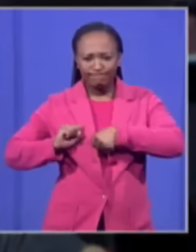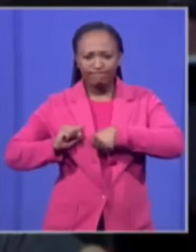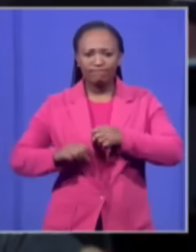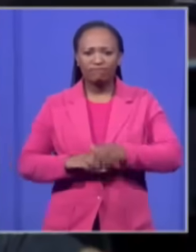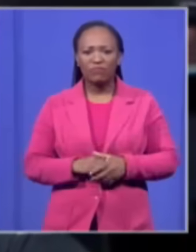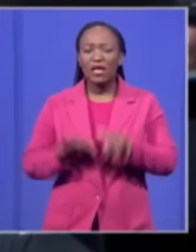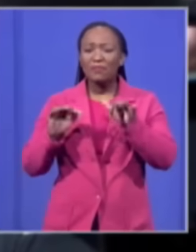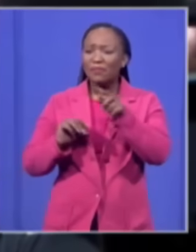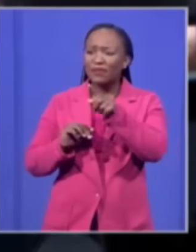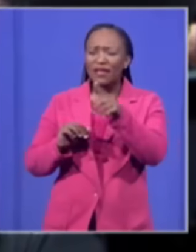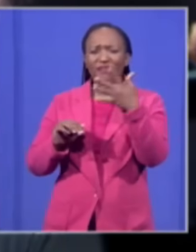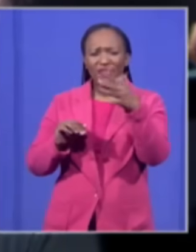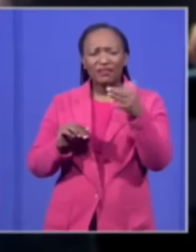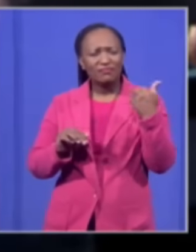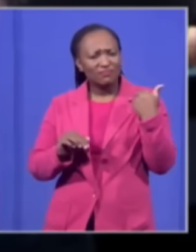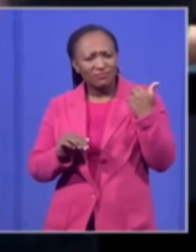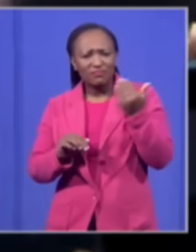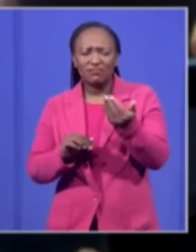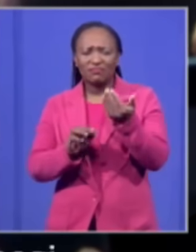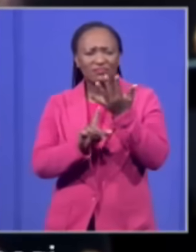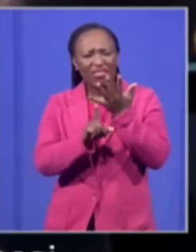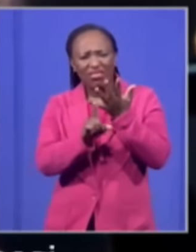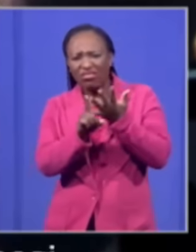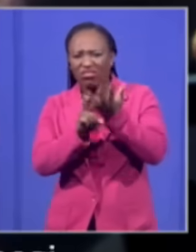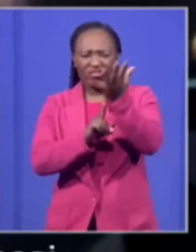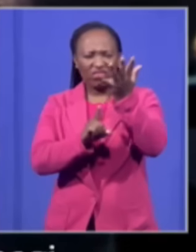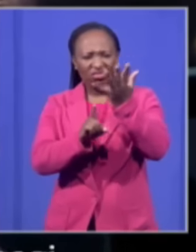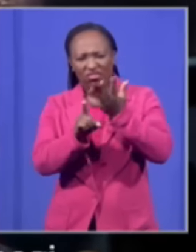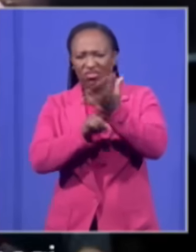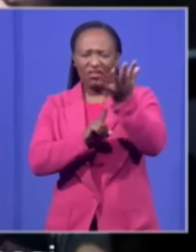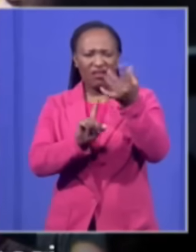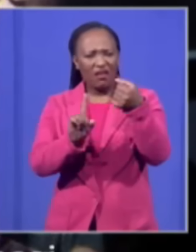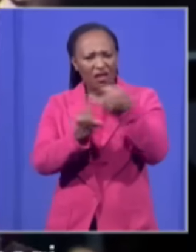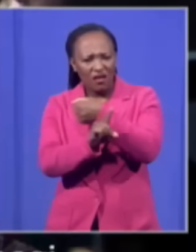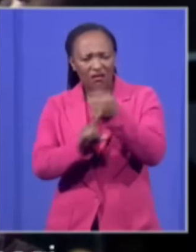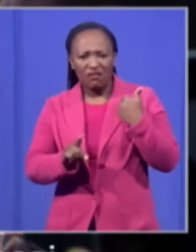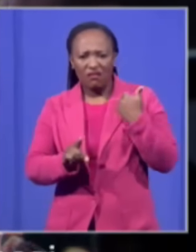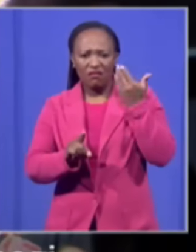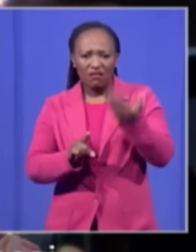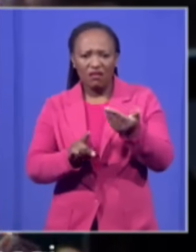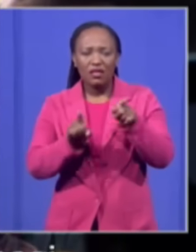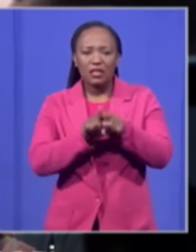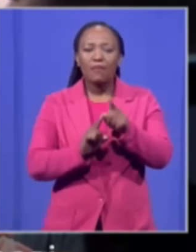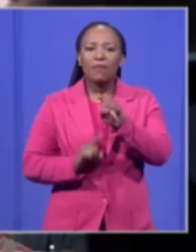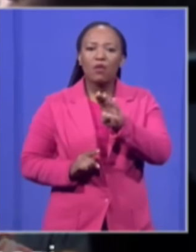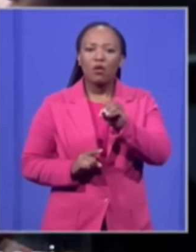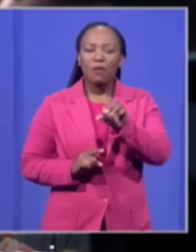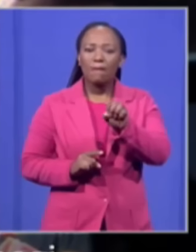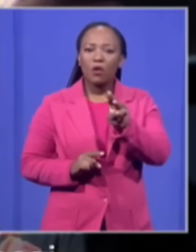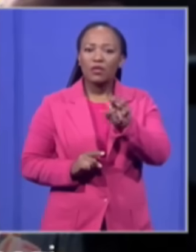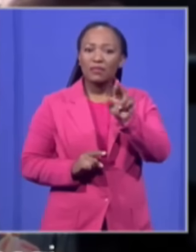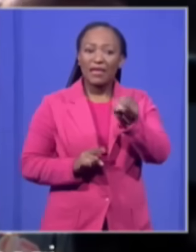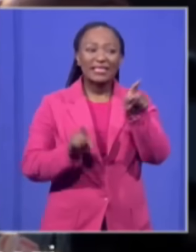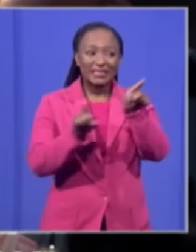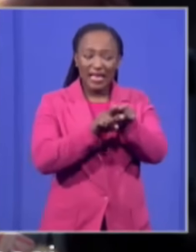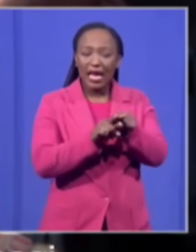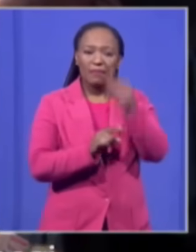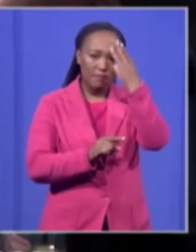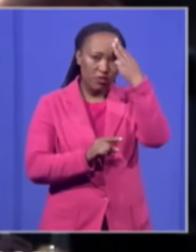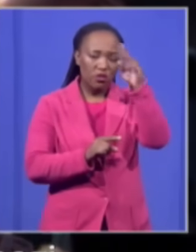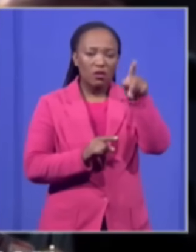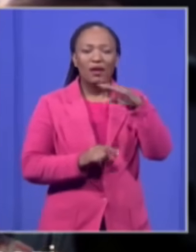time. Yes. The very same challenges that you are facing here, we are facing them at Bosman in Pretoria. So enough is